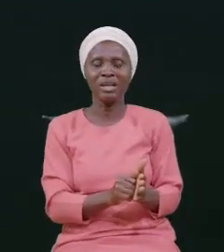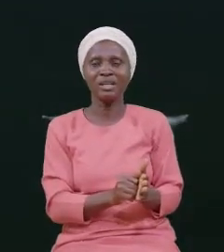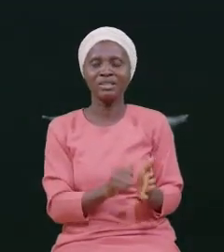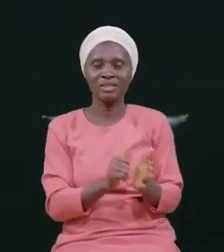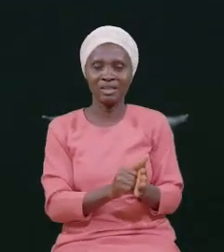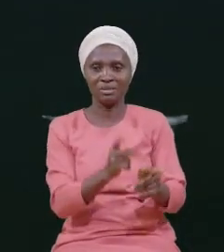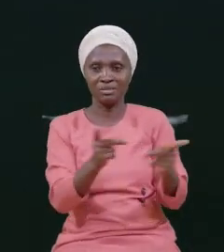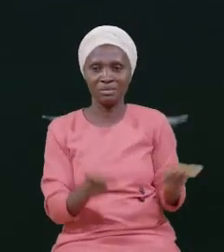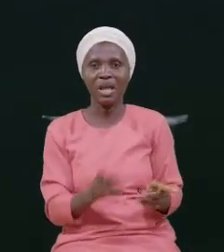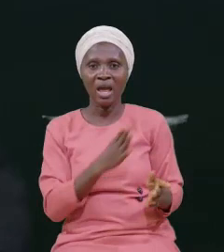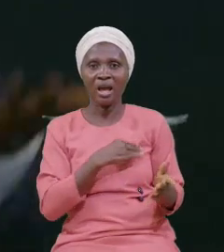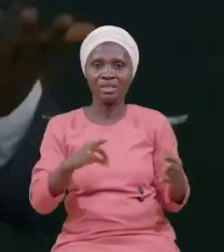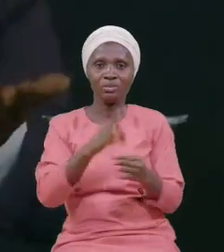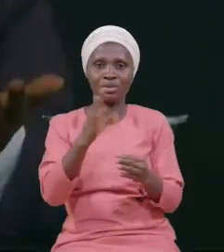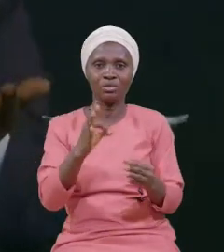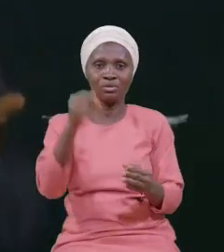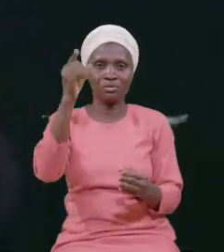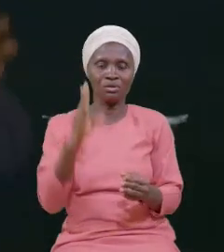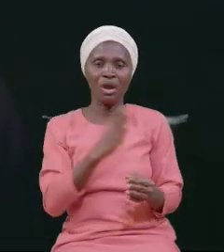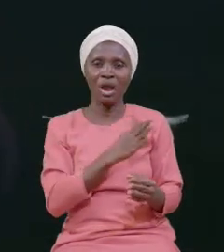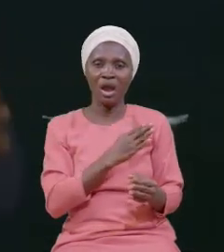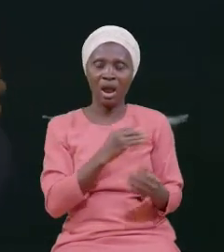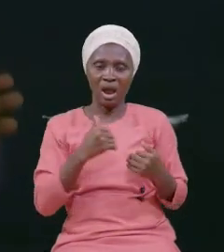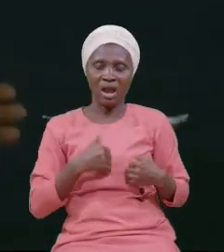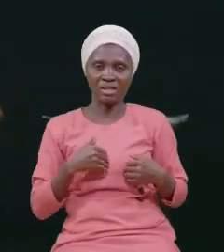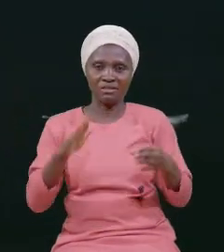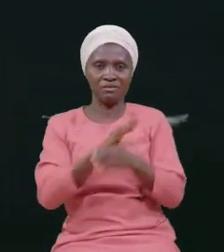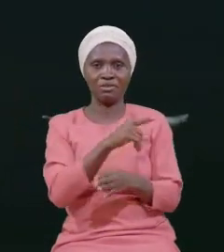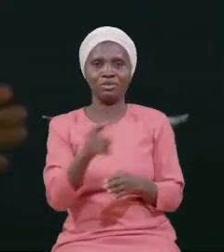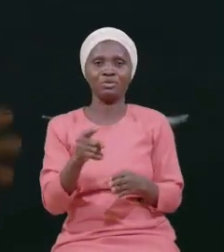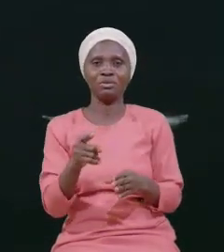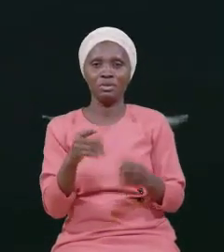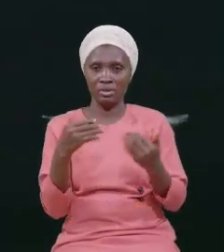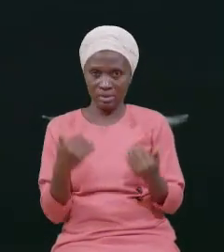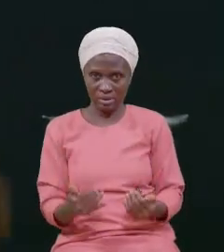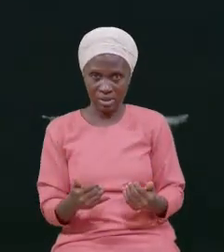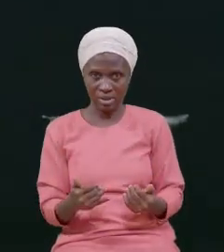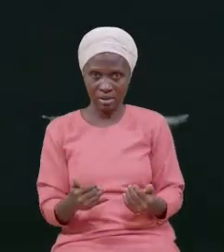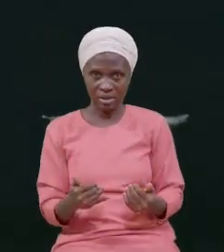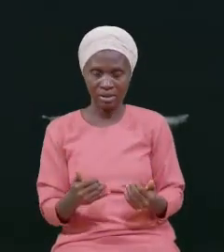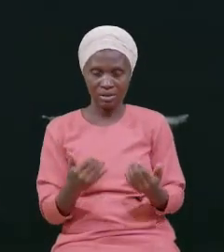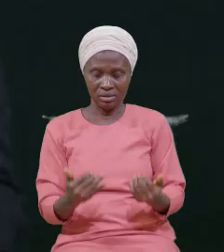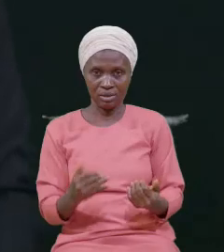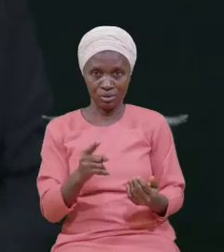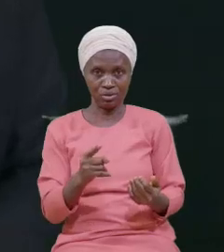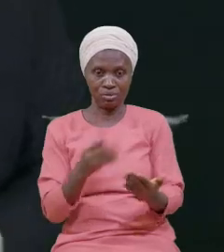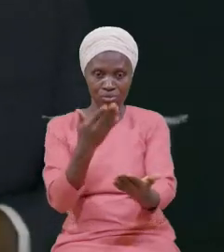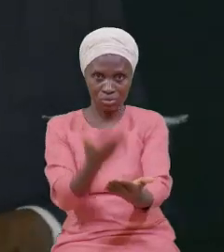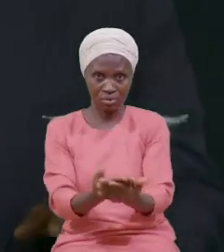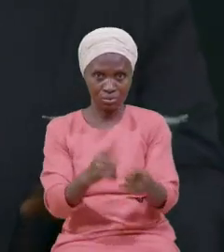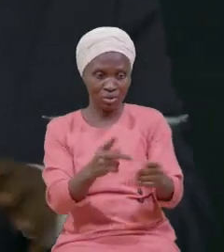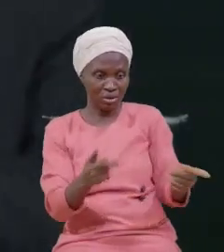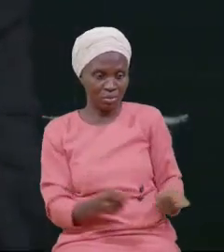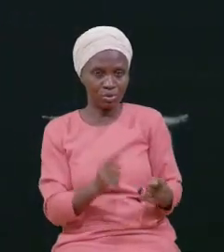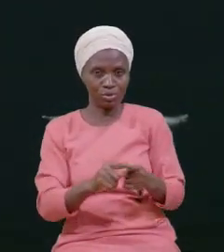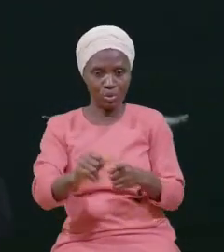you, energized you, and now you come to the place where you are to do what God has called you to do. And you